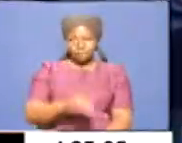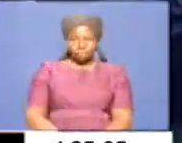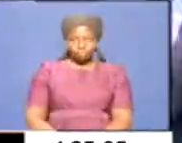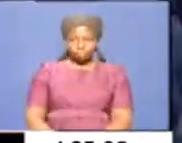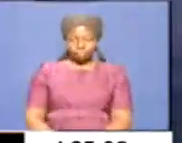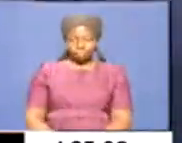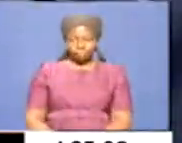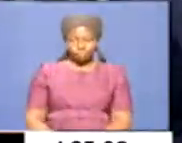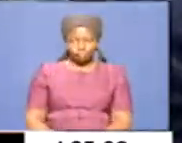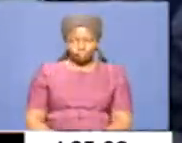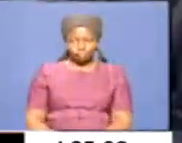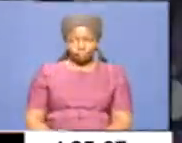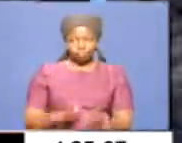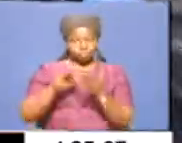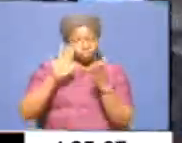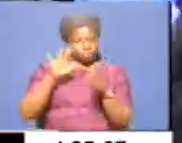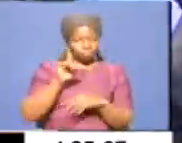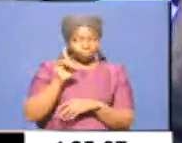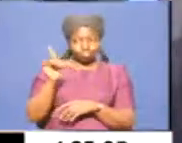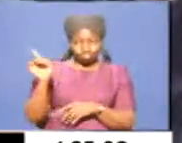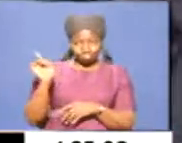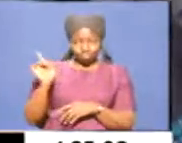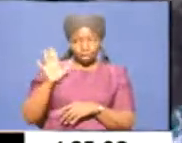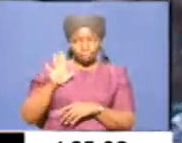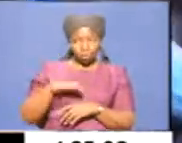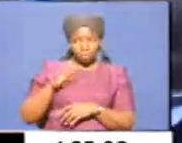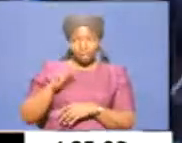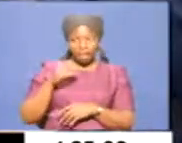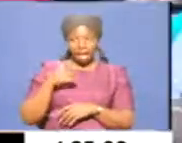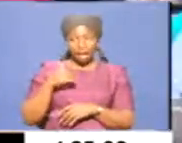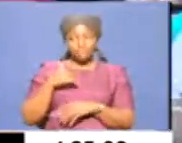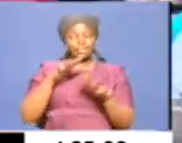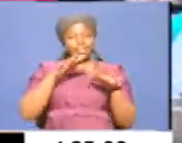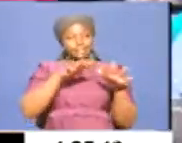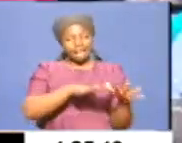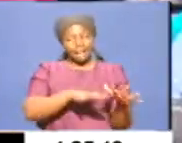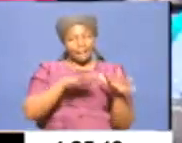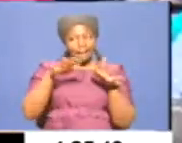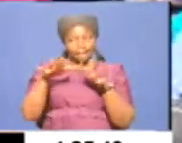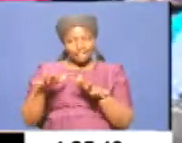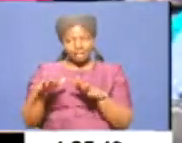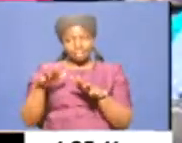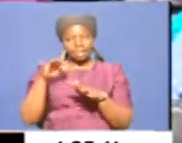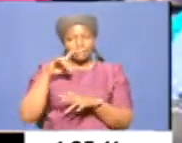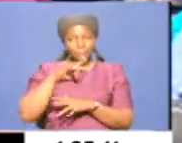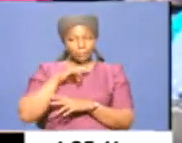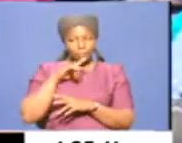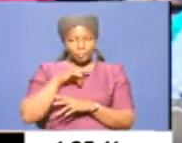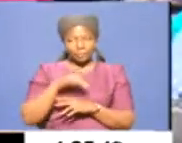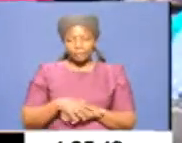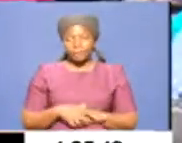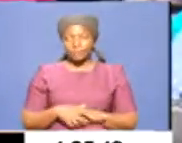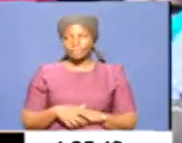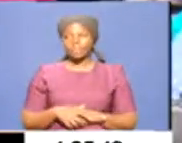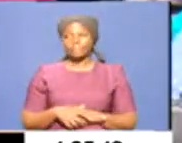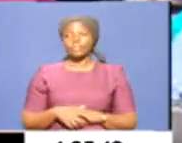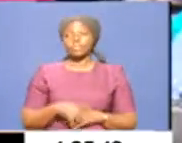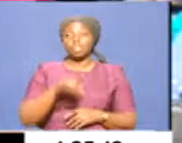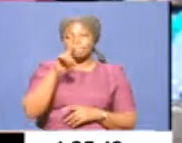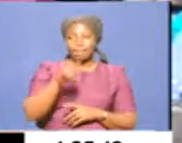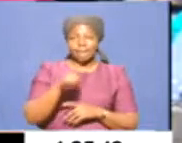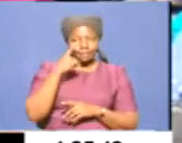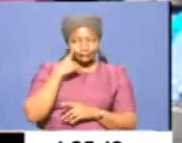With mainly women falling victim to some rogue urchins. Lazima tuone ni jambo gani ambalo